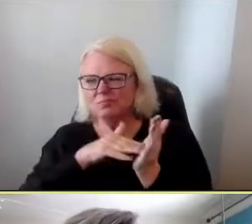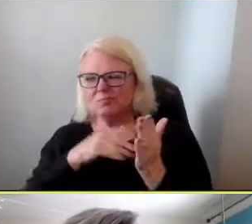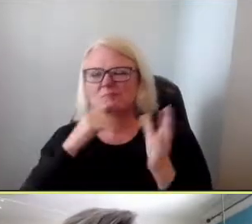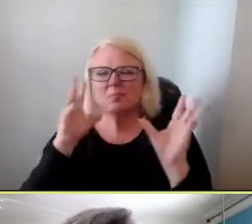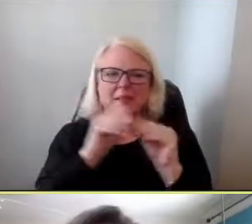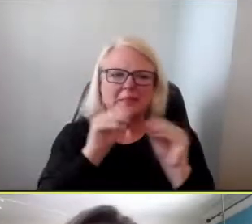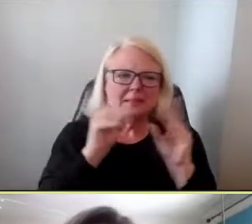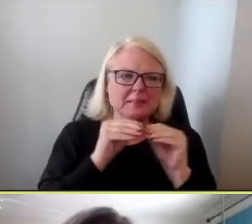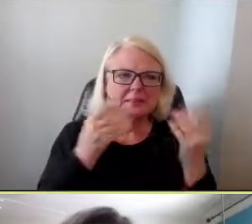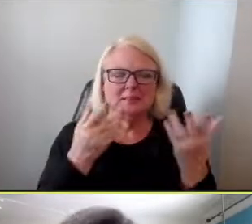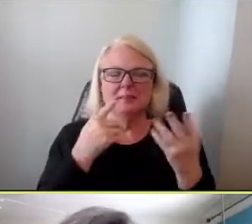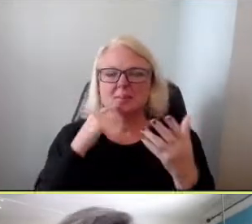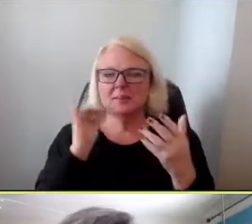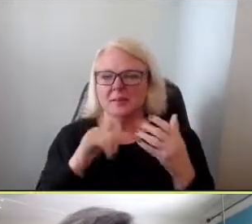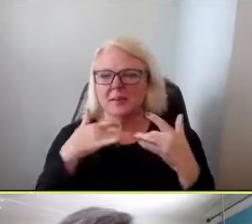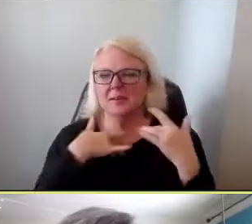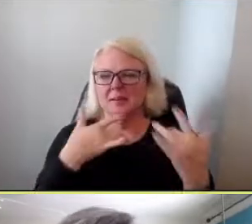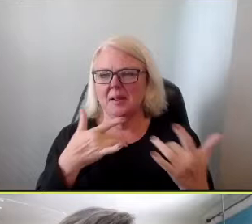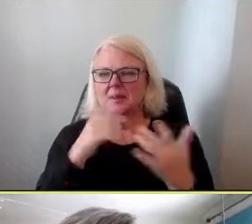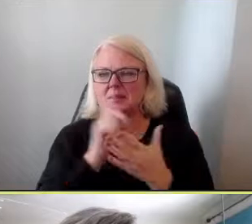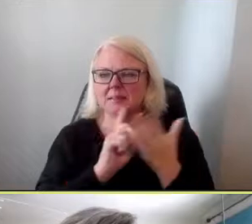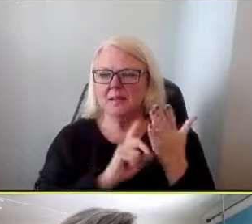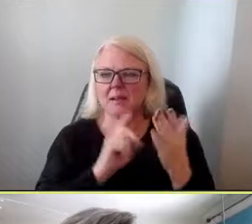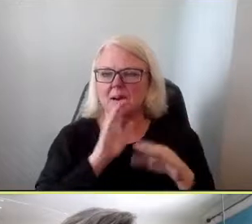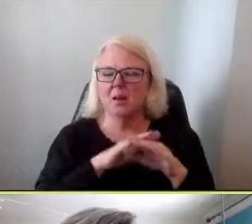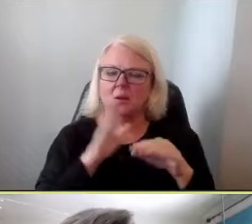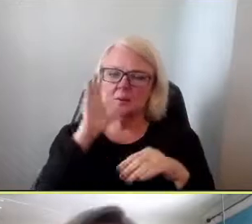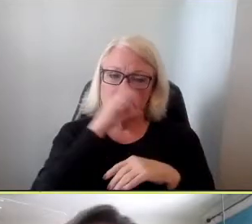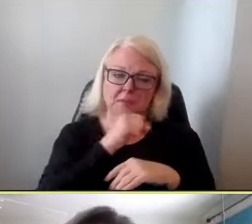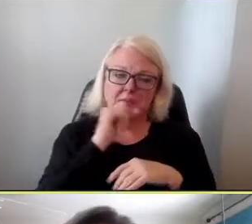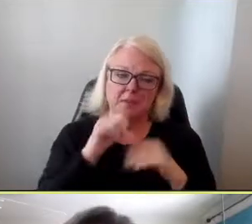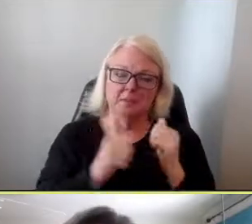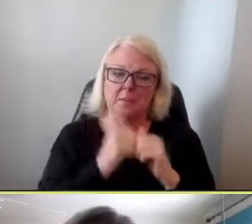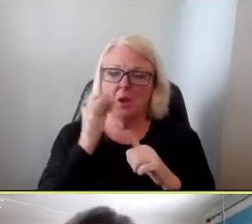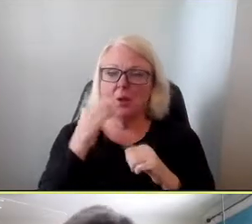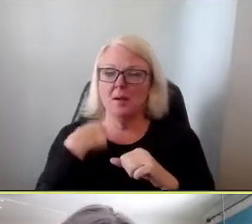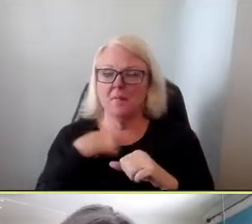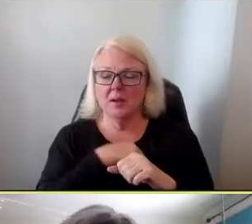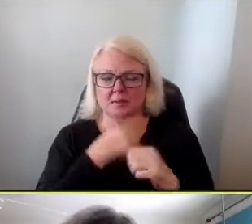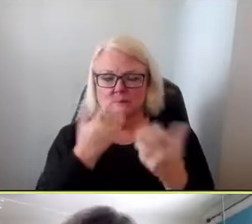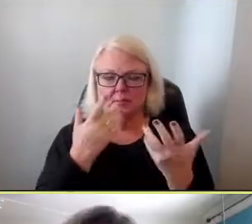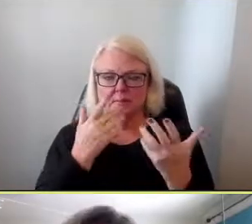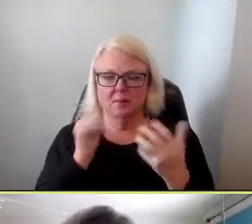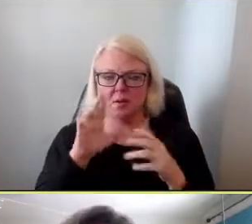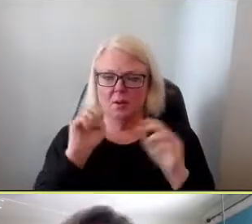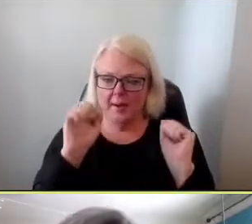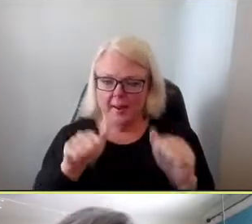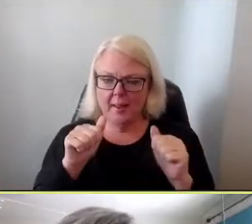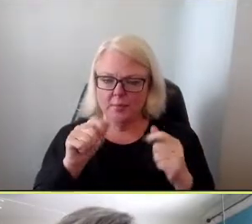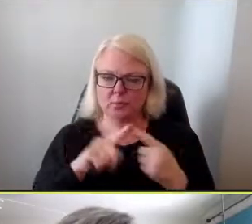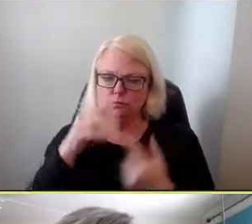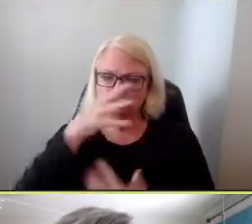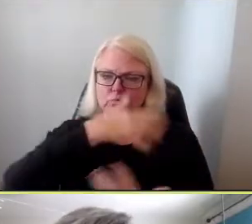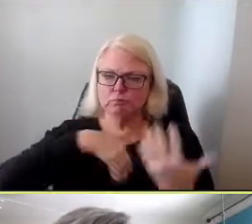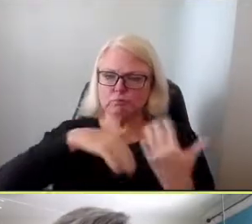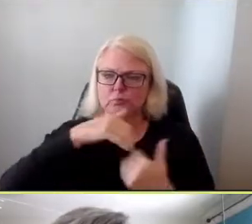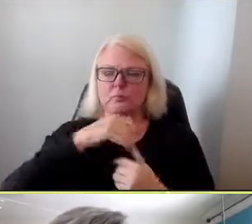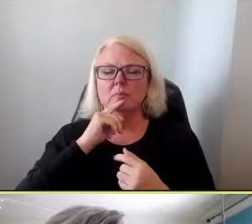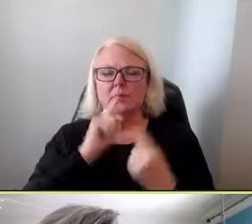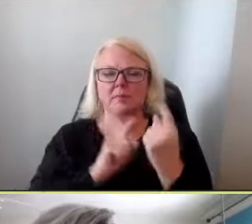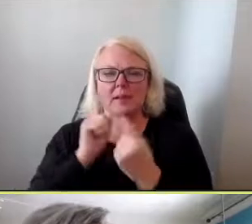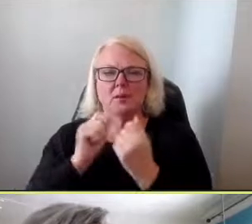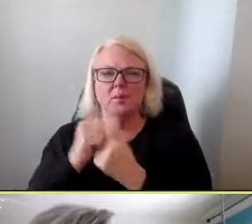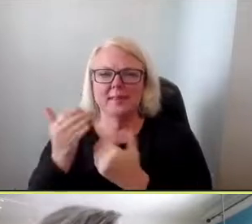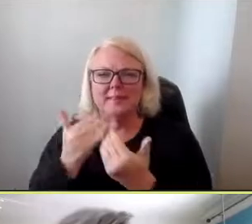meetings, these tended to be designed on the assumption that most of us are able to interact face-to-face with